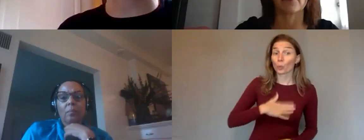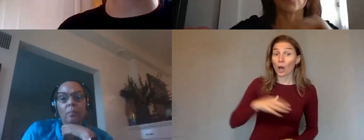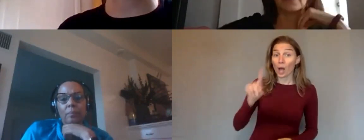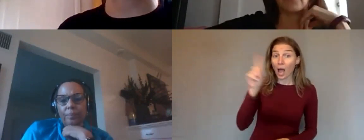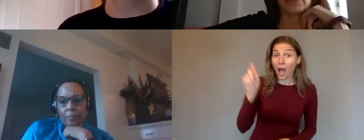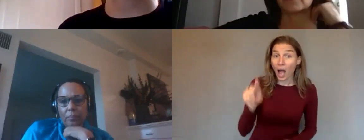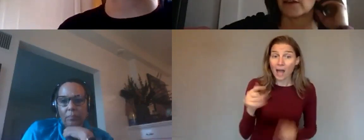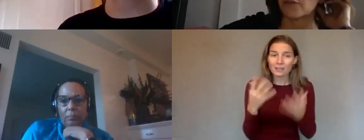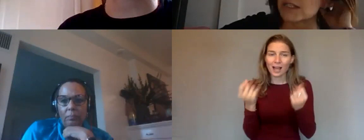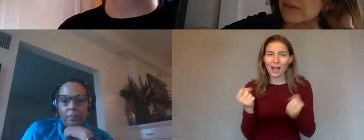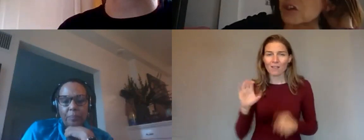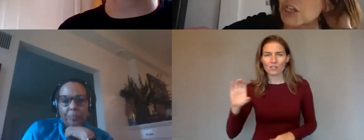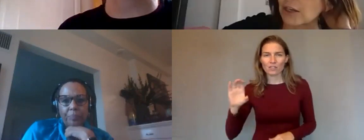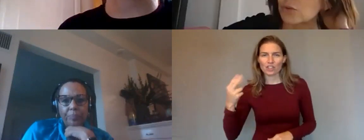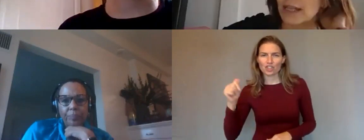can